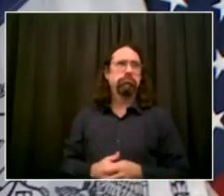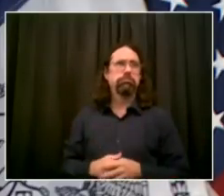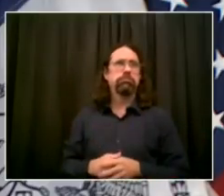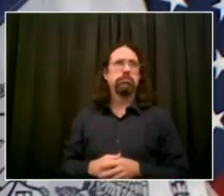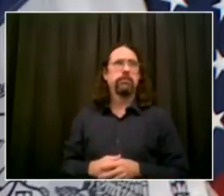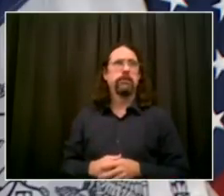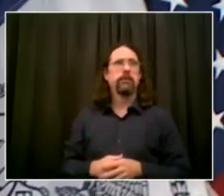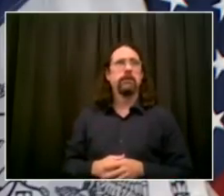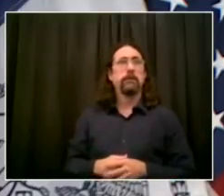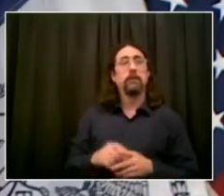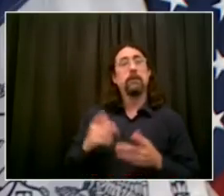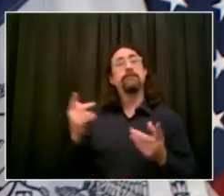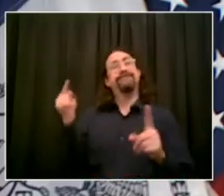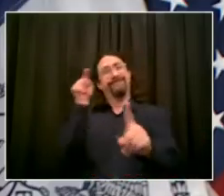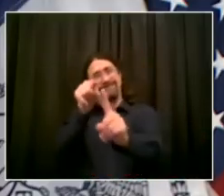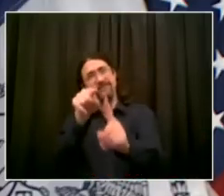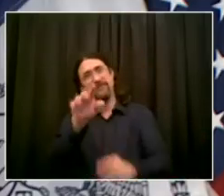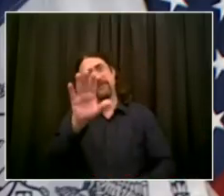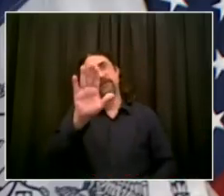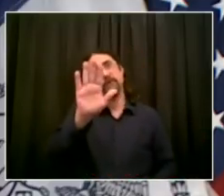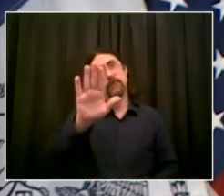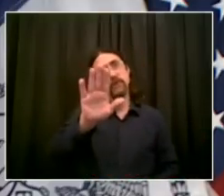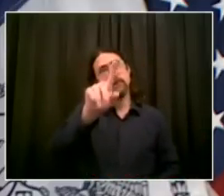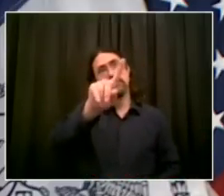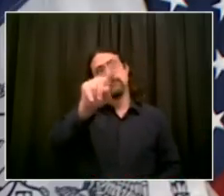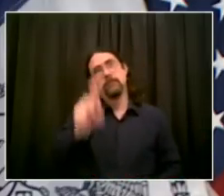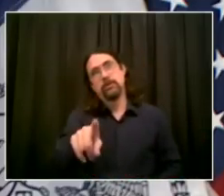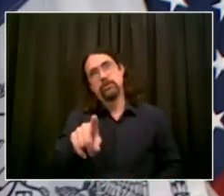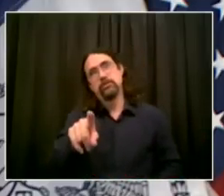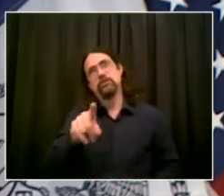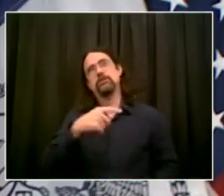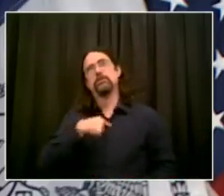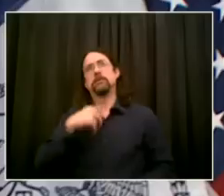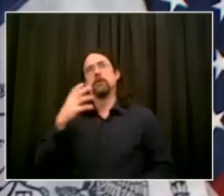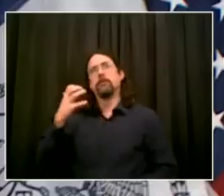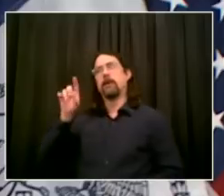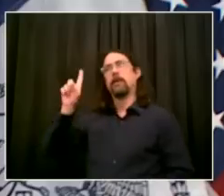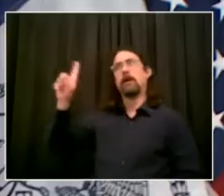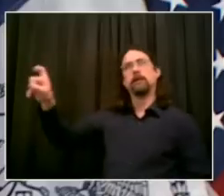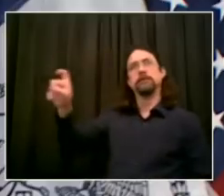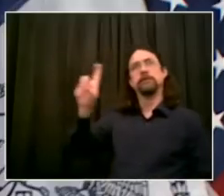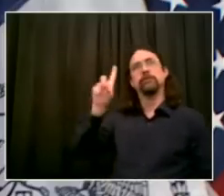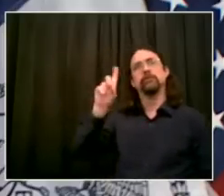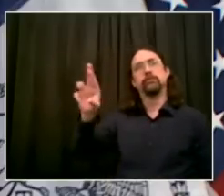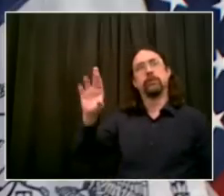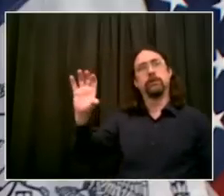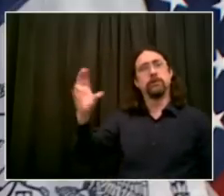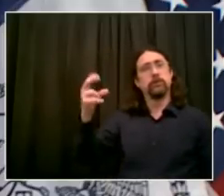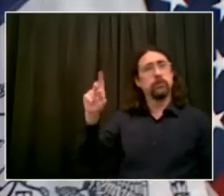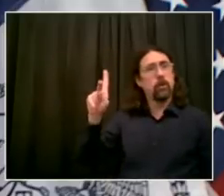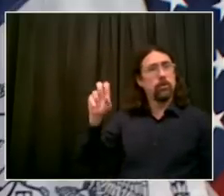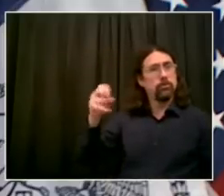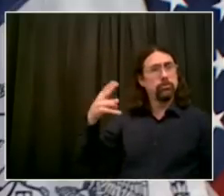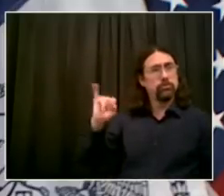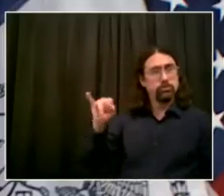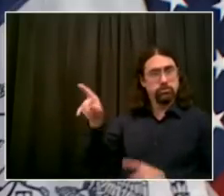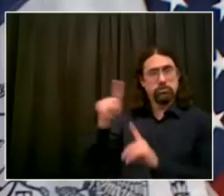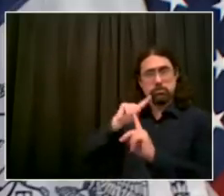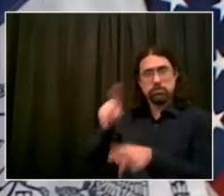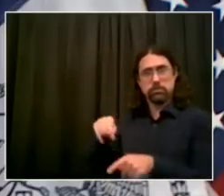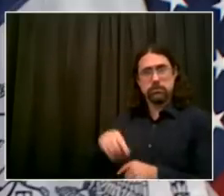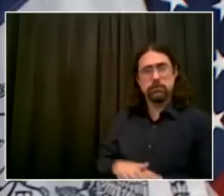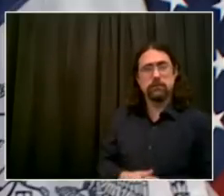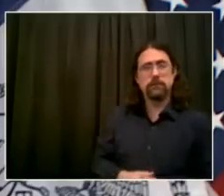Yes, sir. And thank you for the question, Henry, and thank you for your interest in our data. We strive to be the most